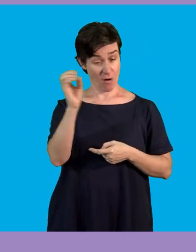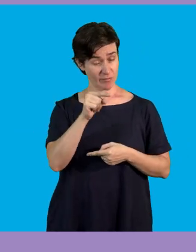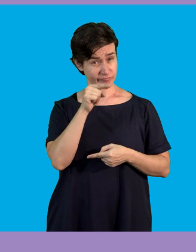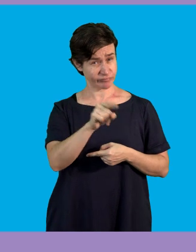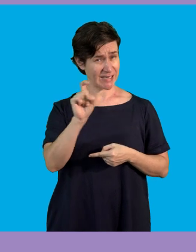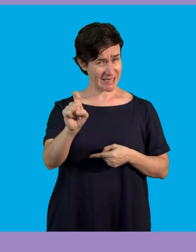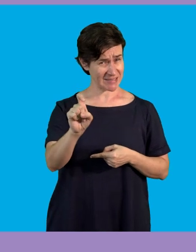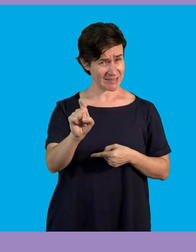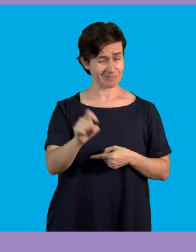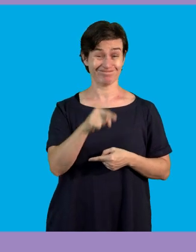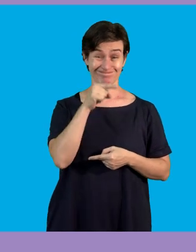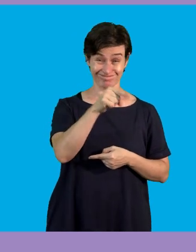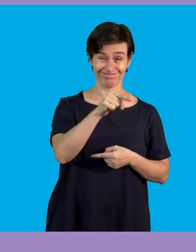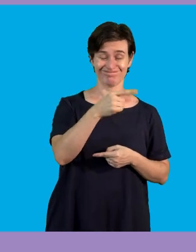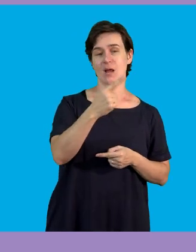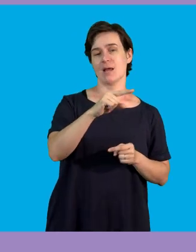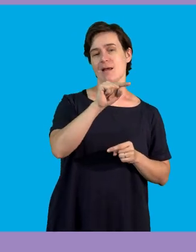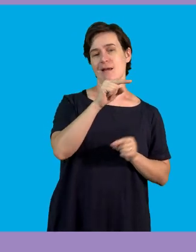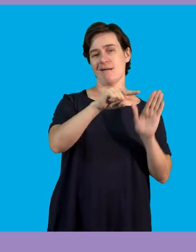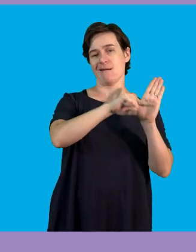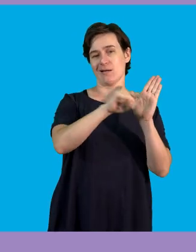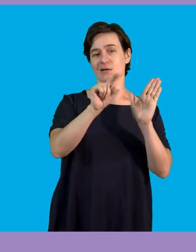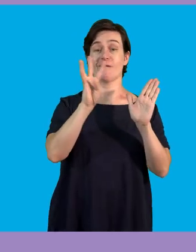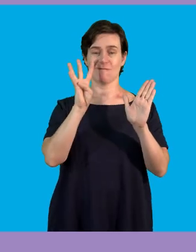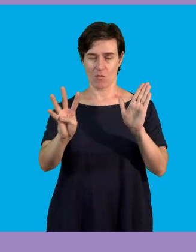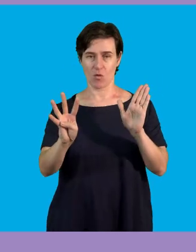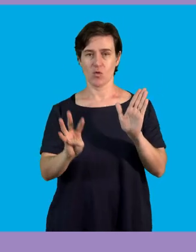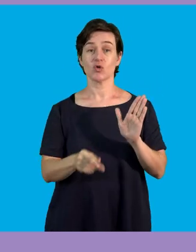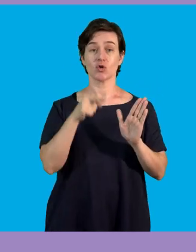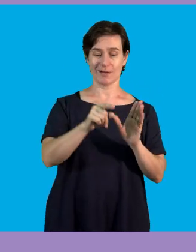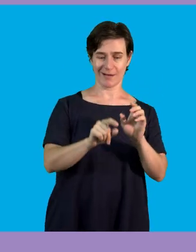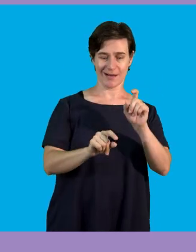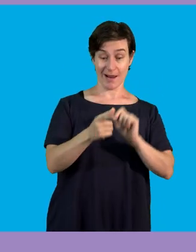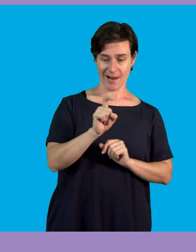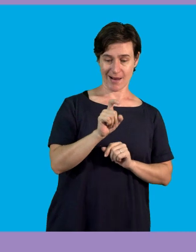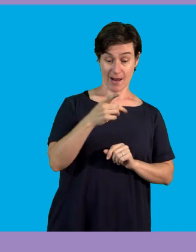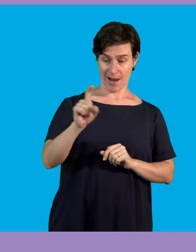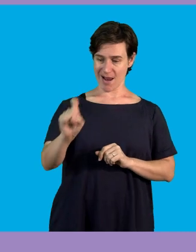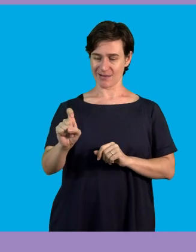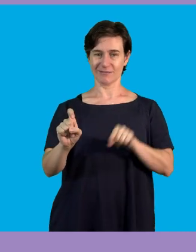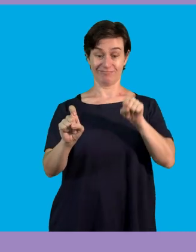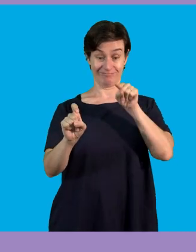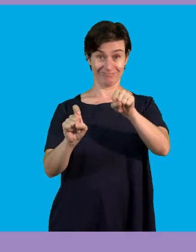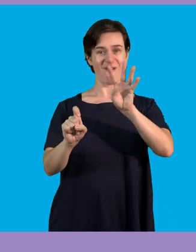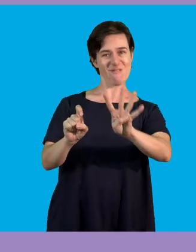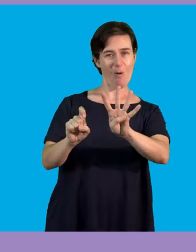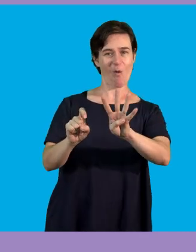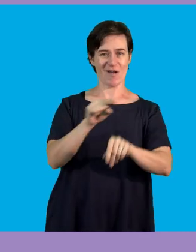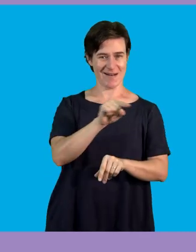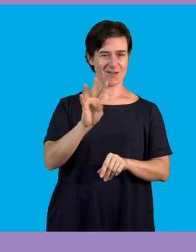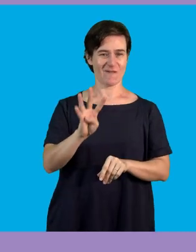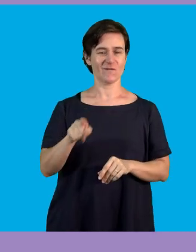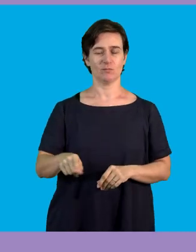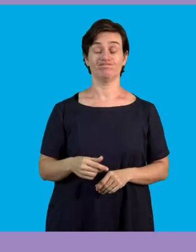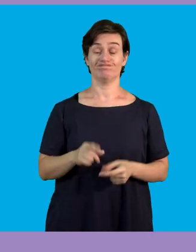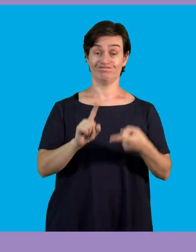The coefficient of x is negative 4, that is the number in front of x. What